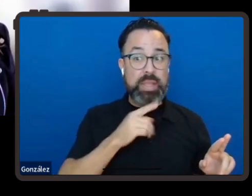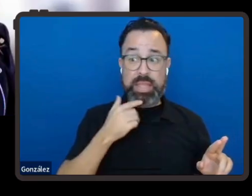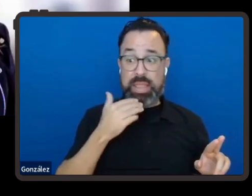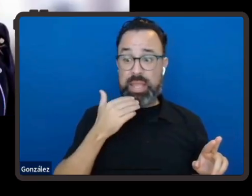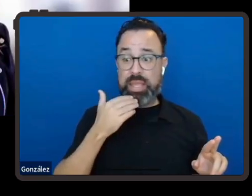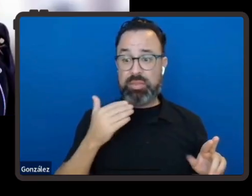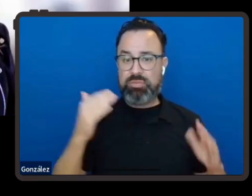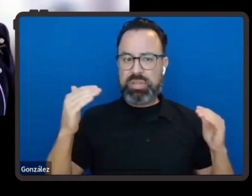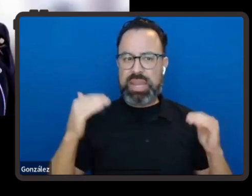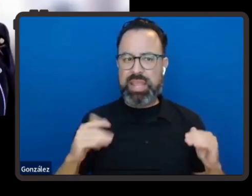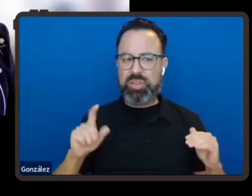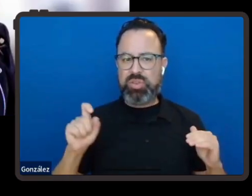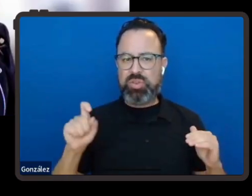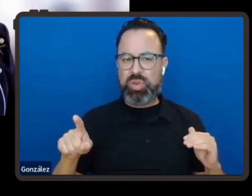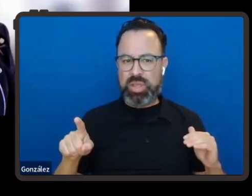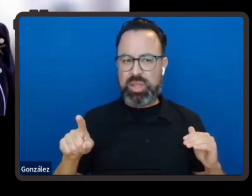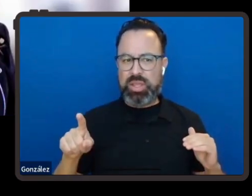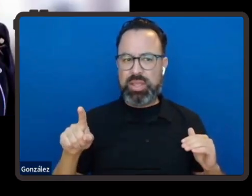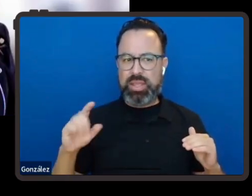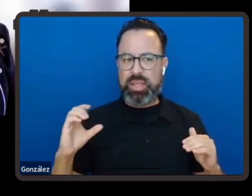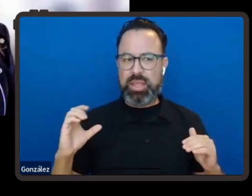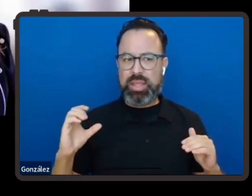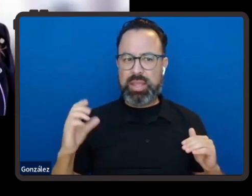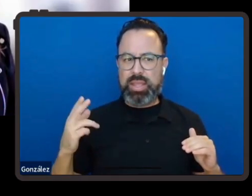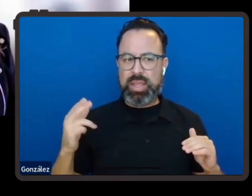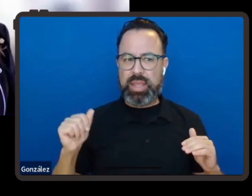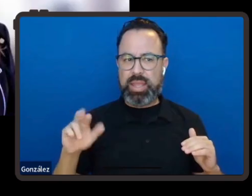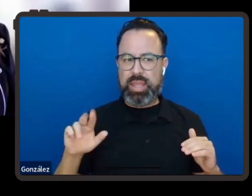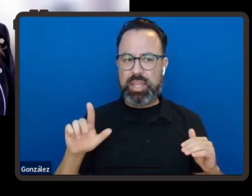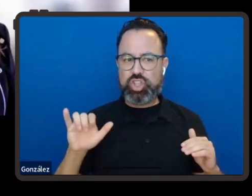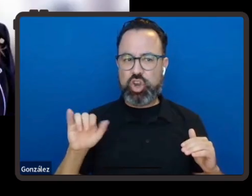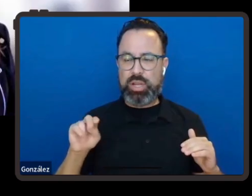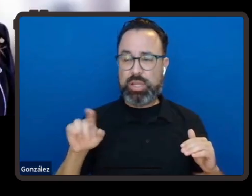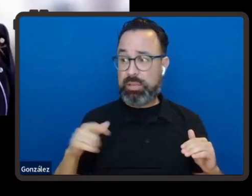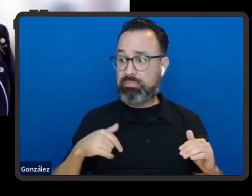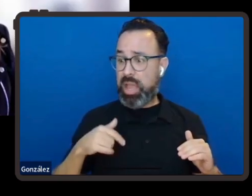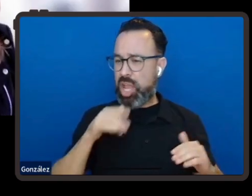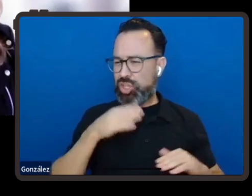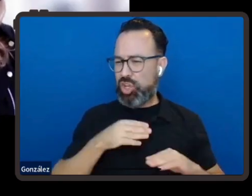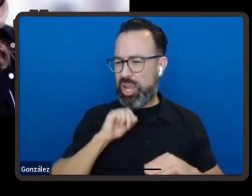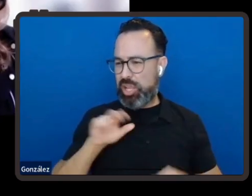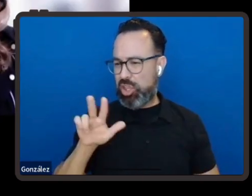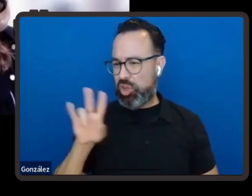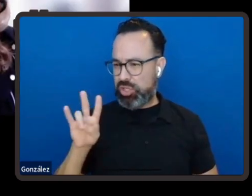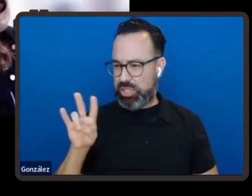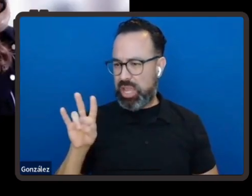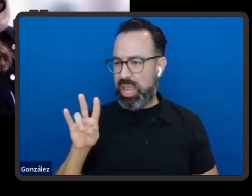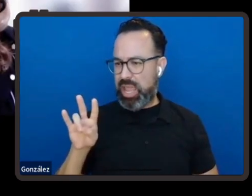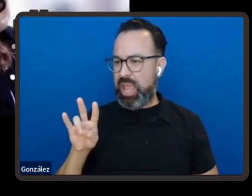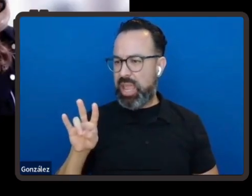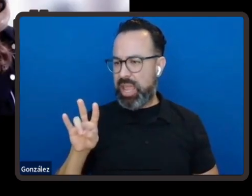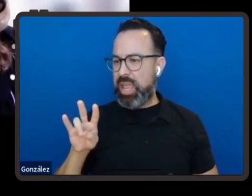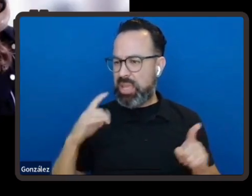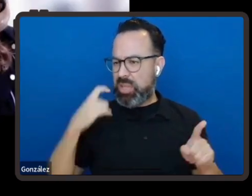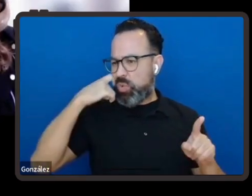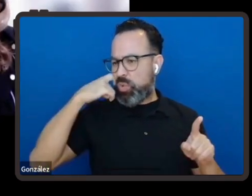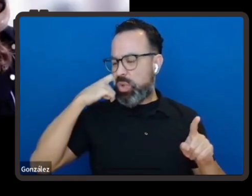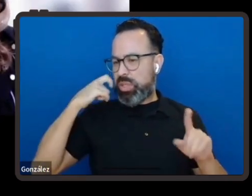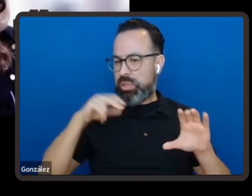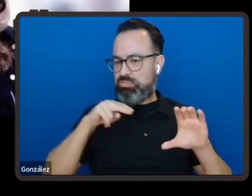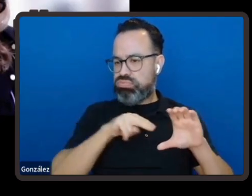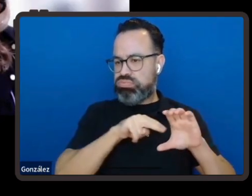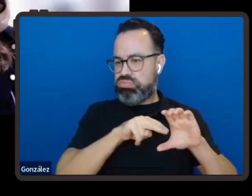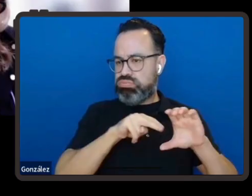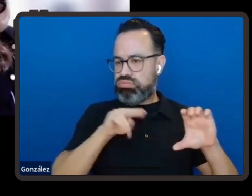Next question is from Charlene. So my daughter is 37. She's had an MRI of the spine in